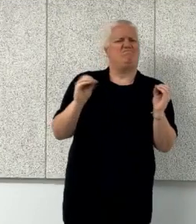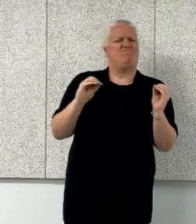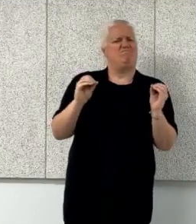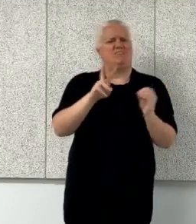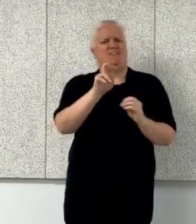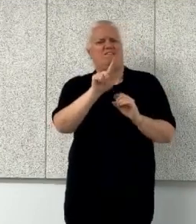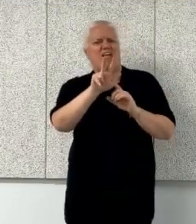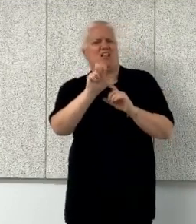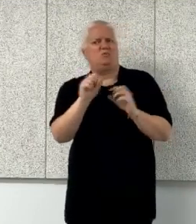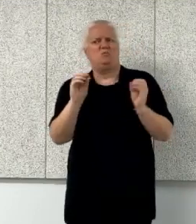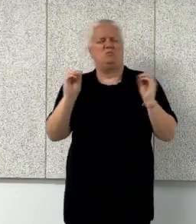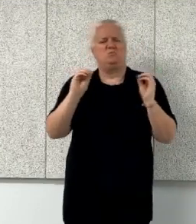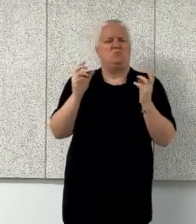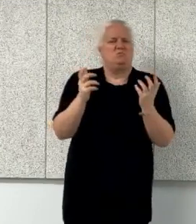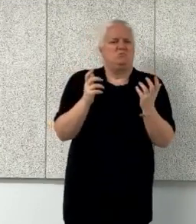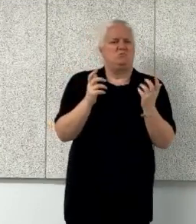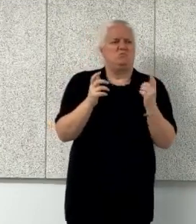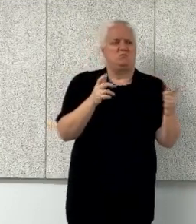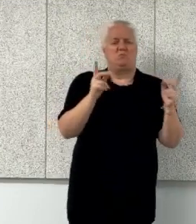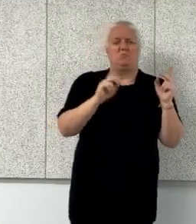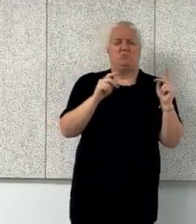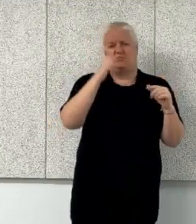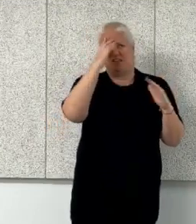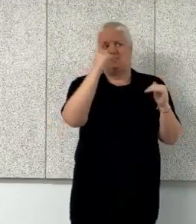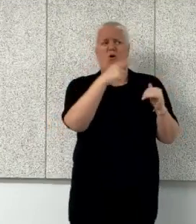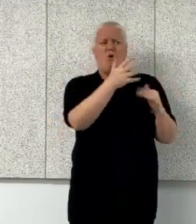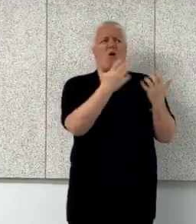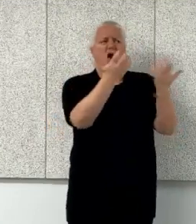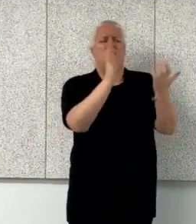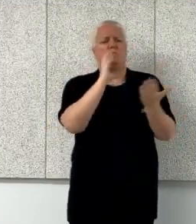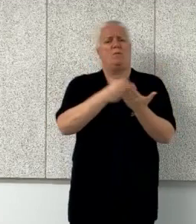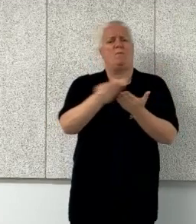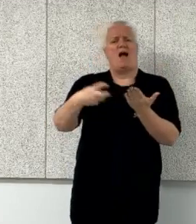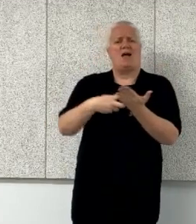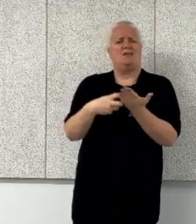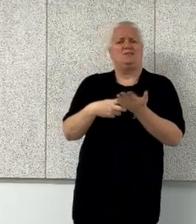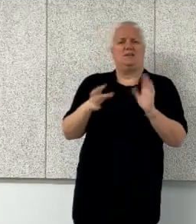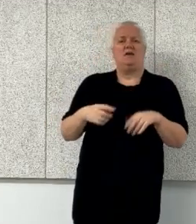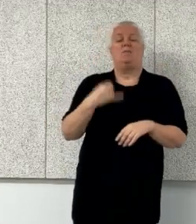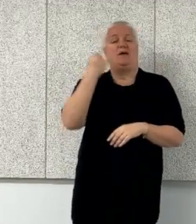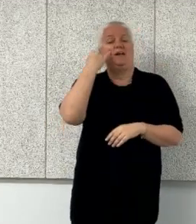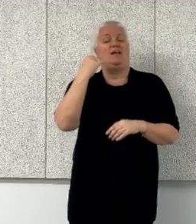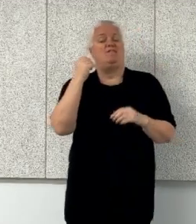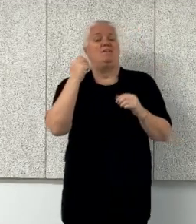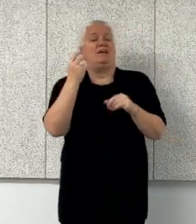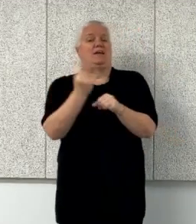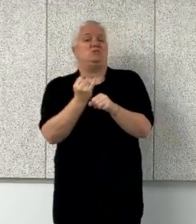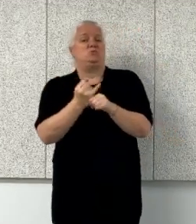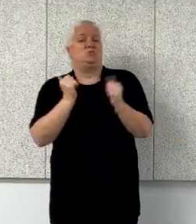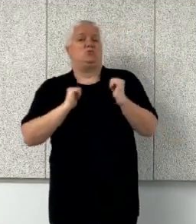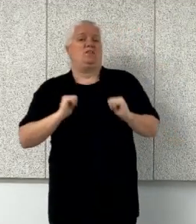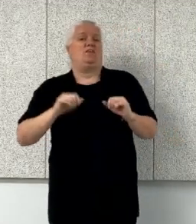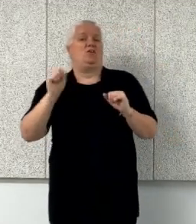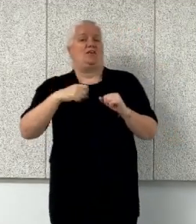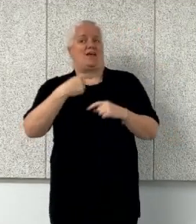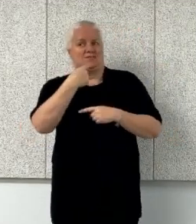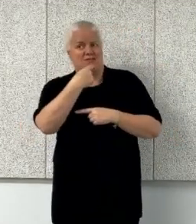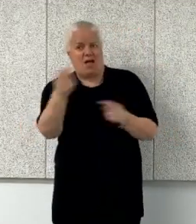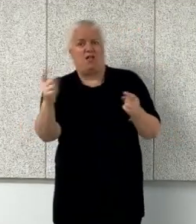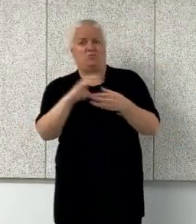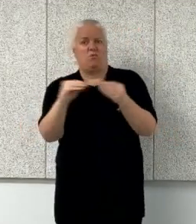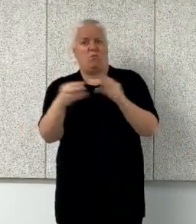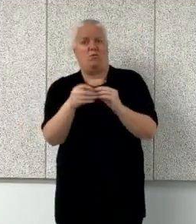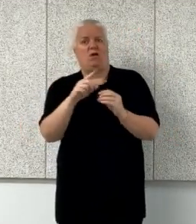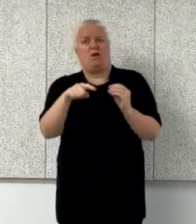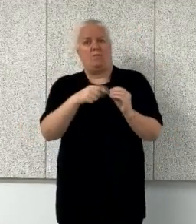they were doing, the institutions that were better about telling that story directly were in a better place to seek support when everything got shut down. And I think